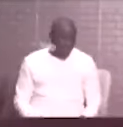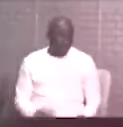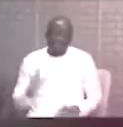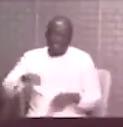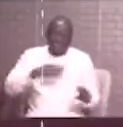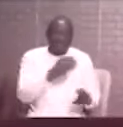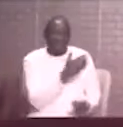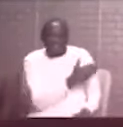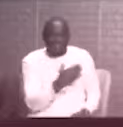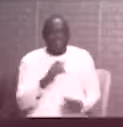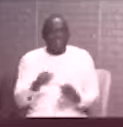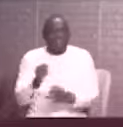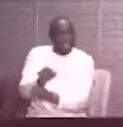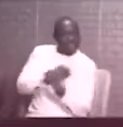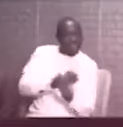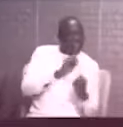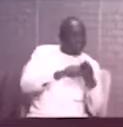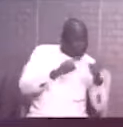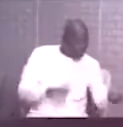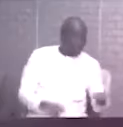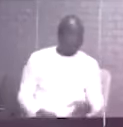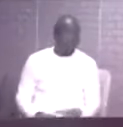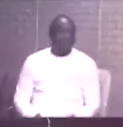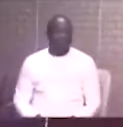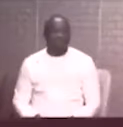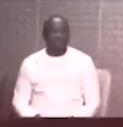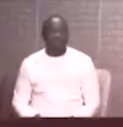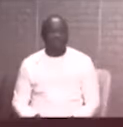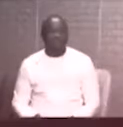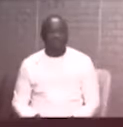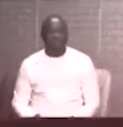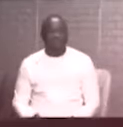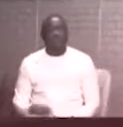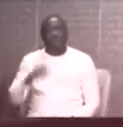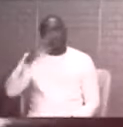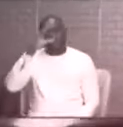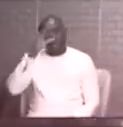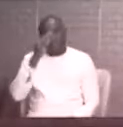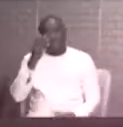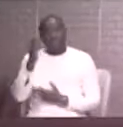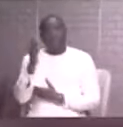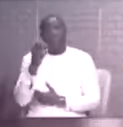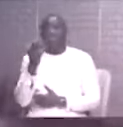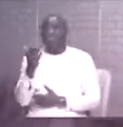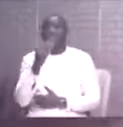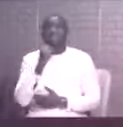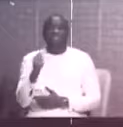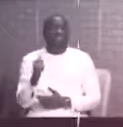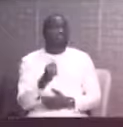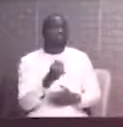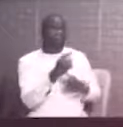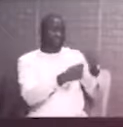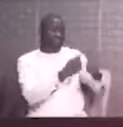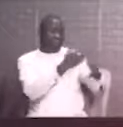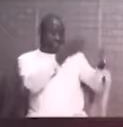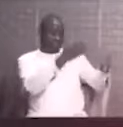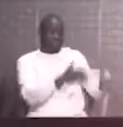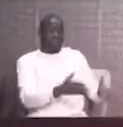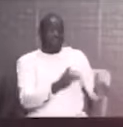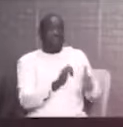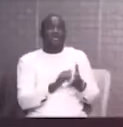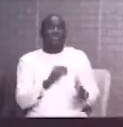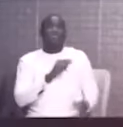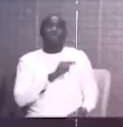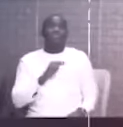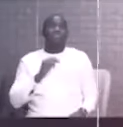you. Do you believe what I'm saying? Man of God, there is a version of you that members have been sent